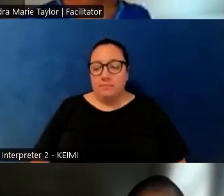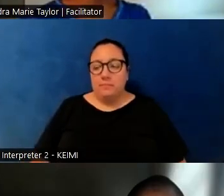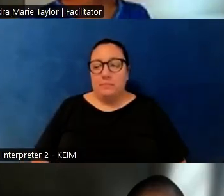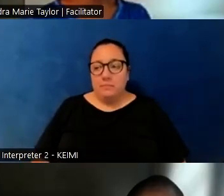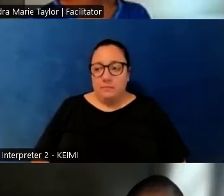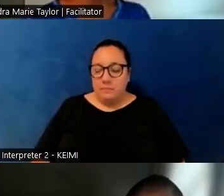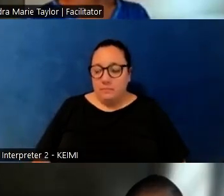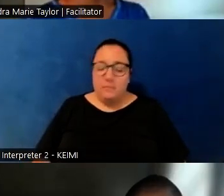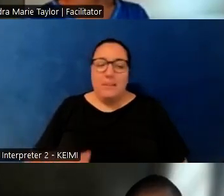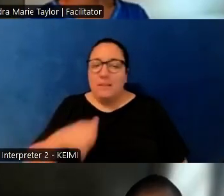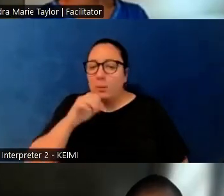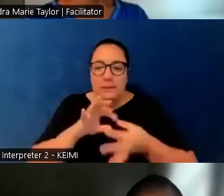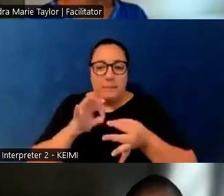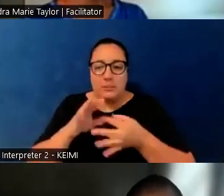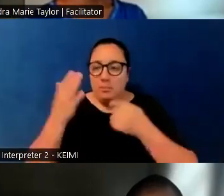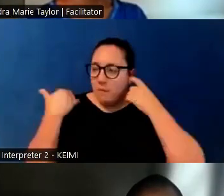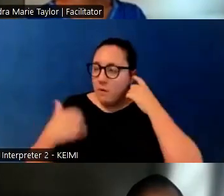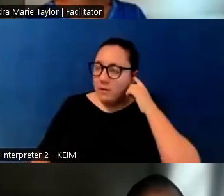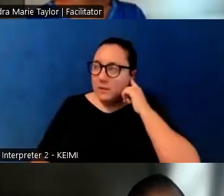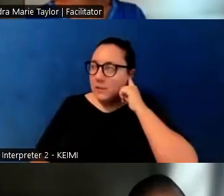wasn't mentioned before,